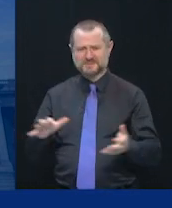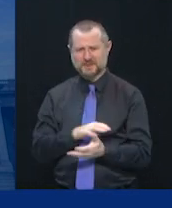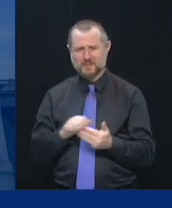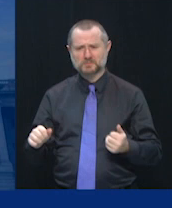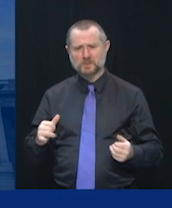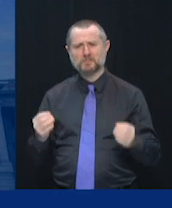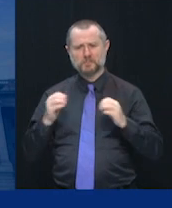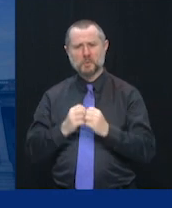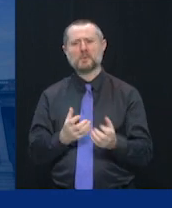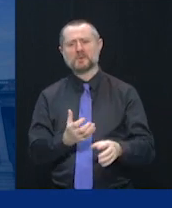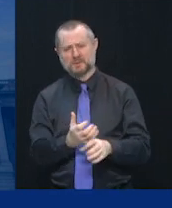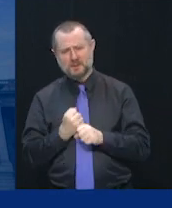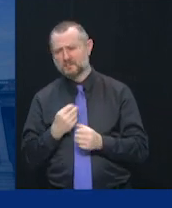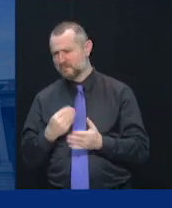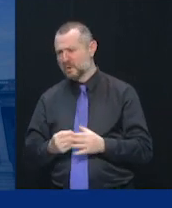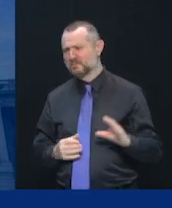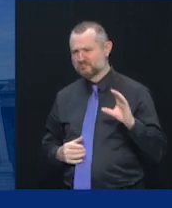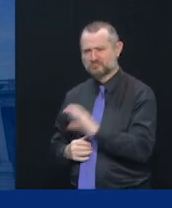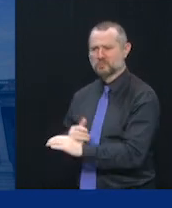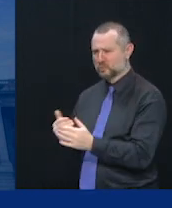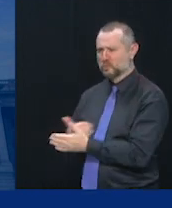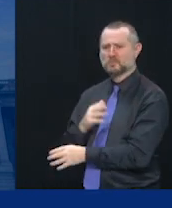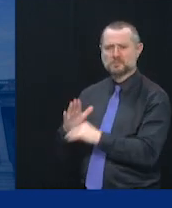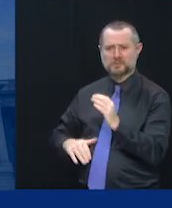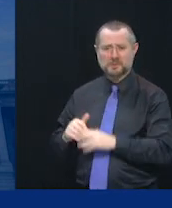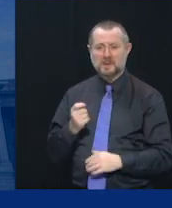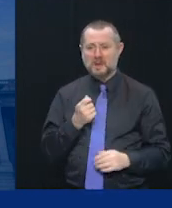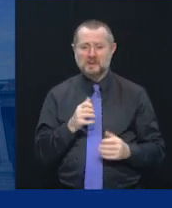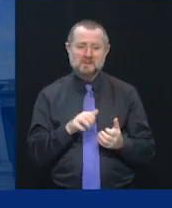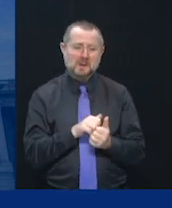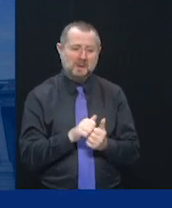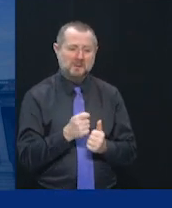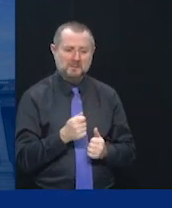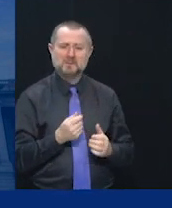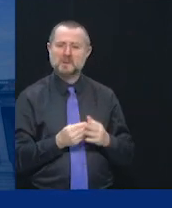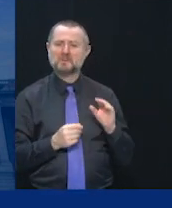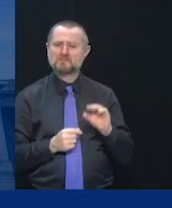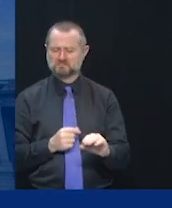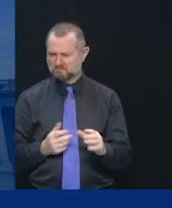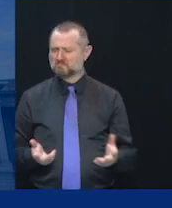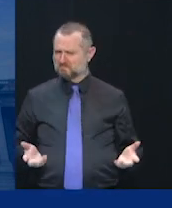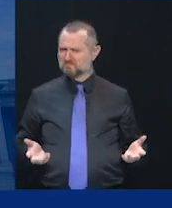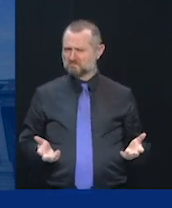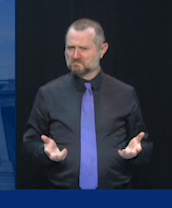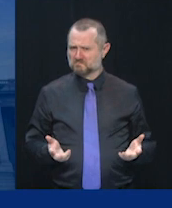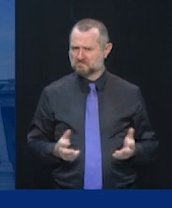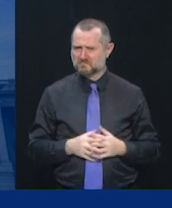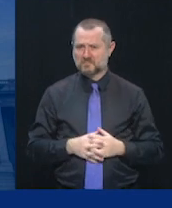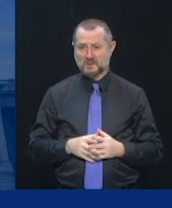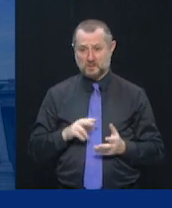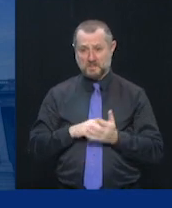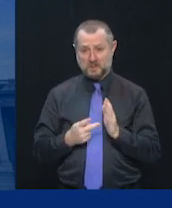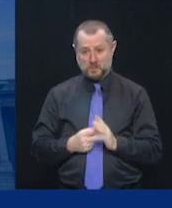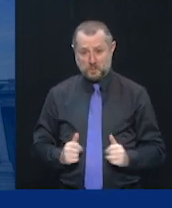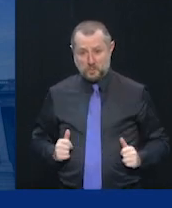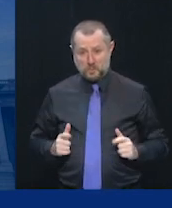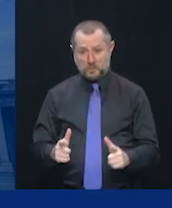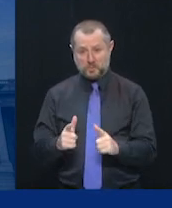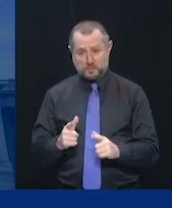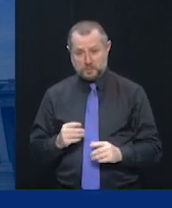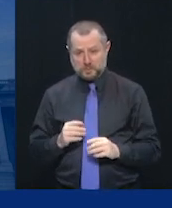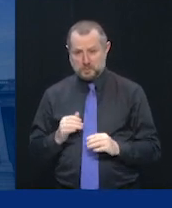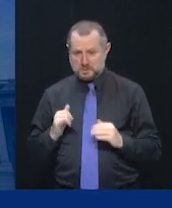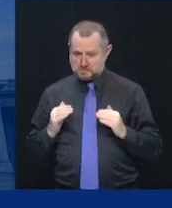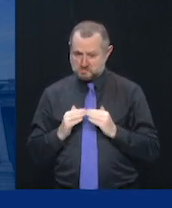more funding because they had more damage. All 20 homes don't say, we should have the same amount of